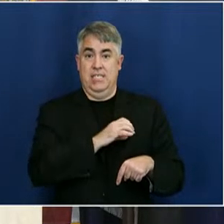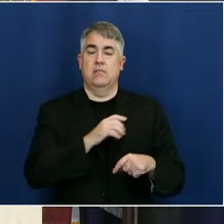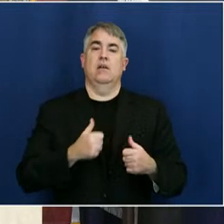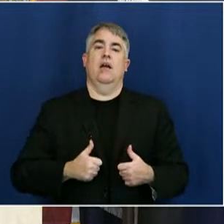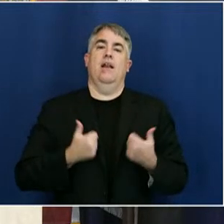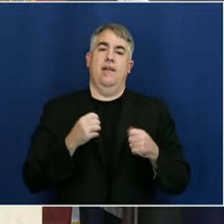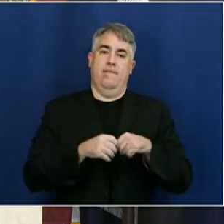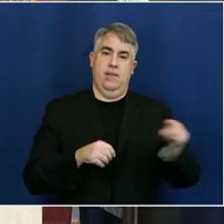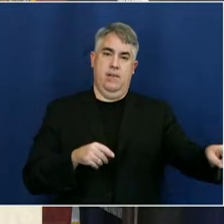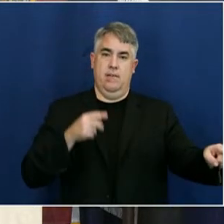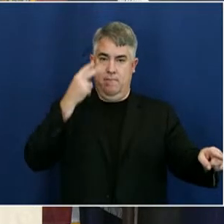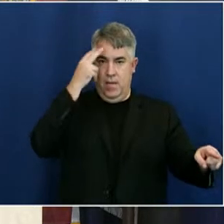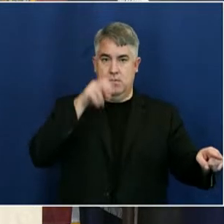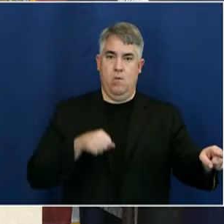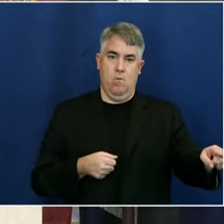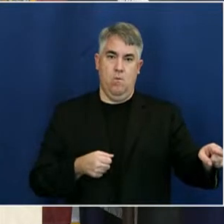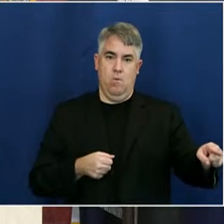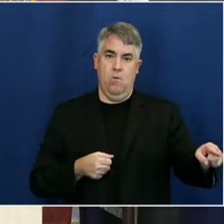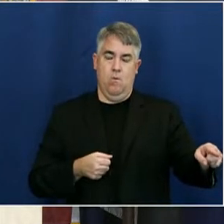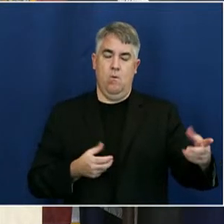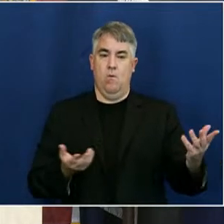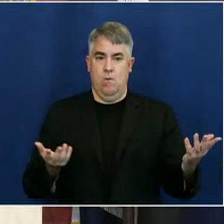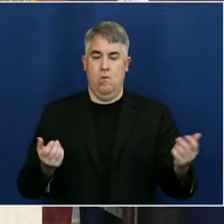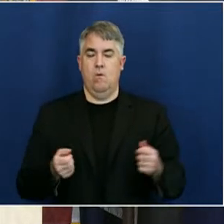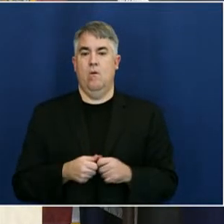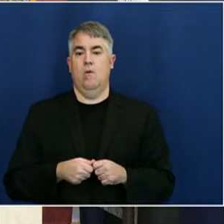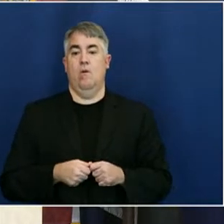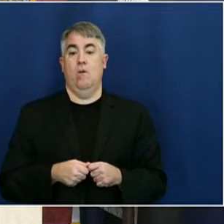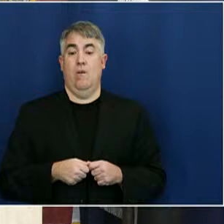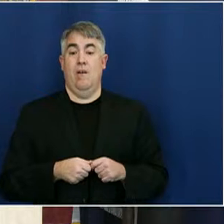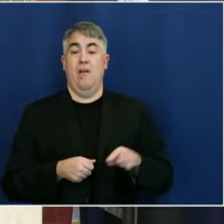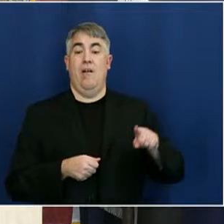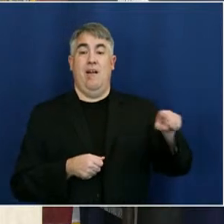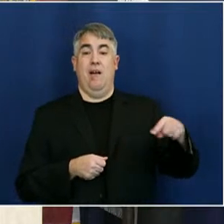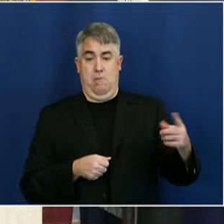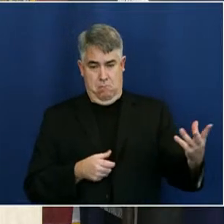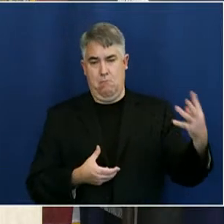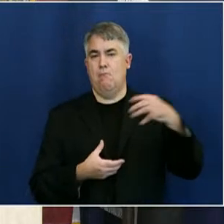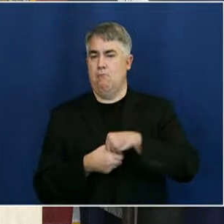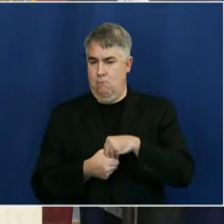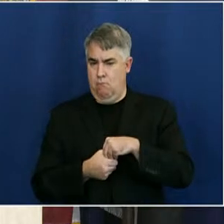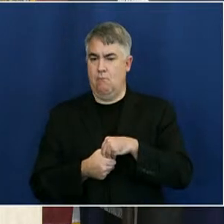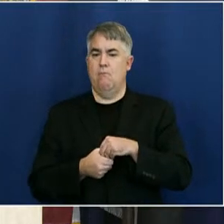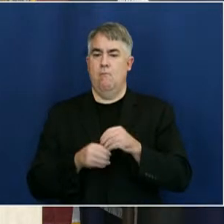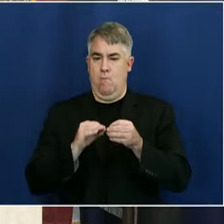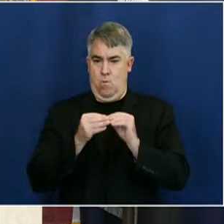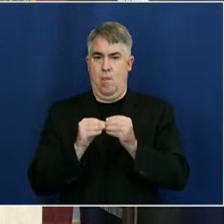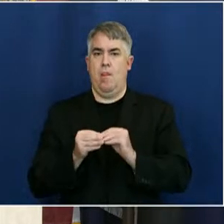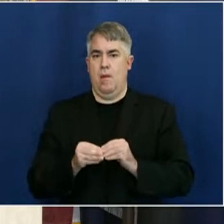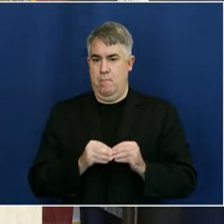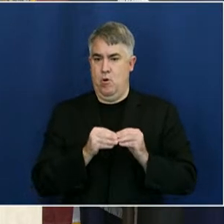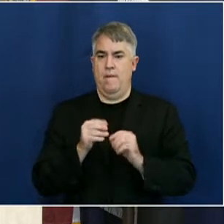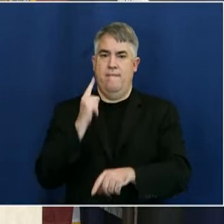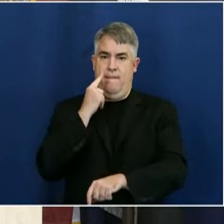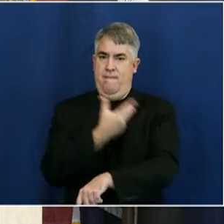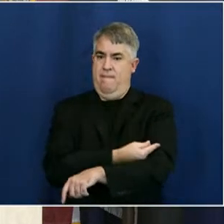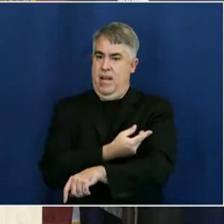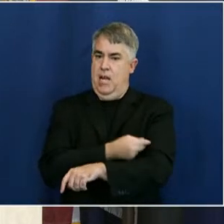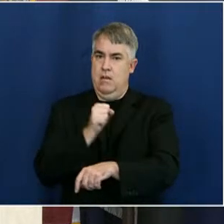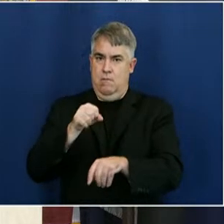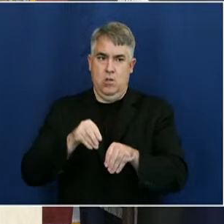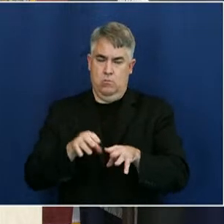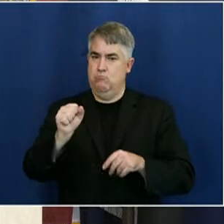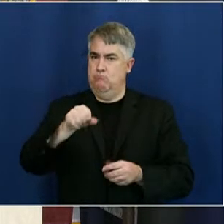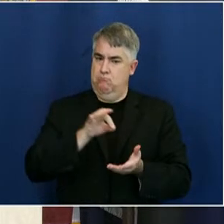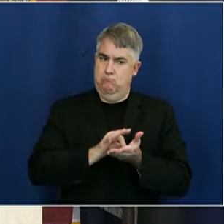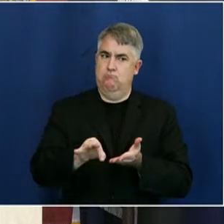are counting them as part of our bigger component in terms of the vaccination distribution in our region.